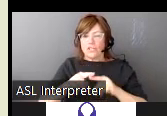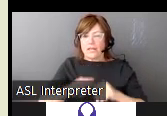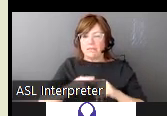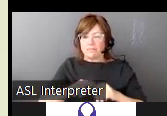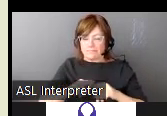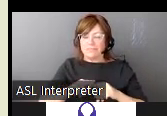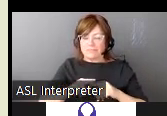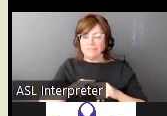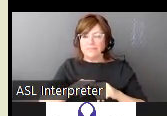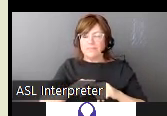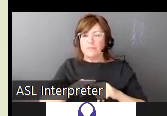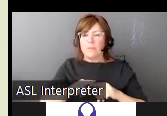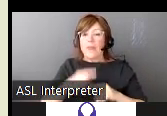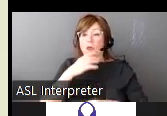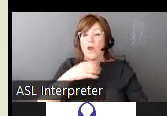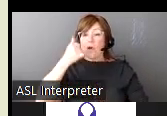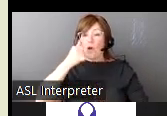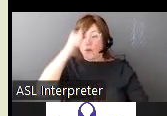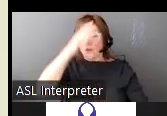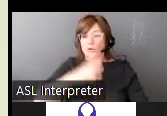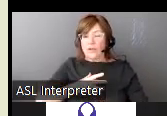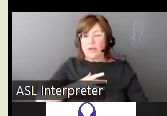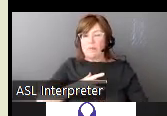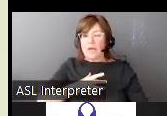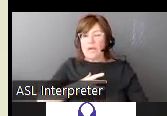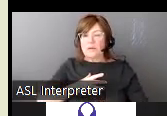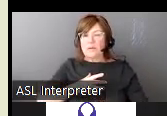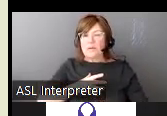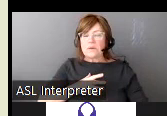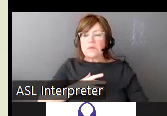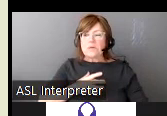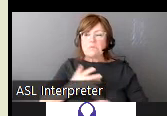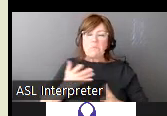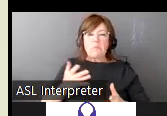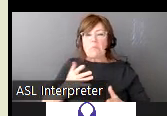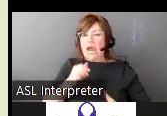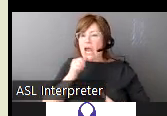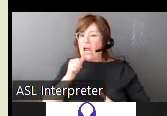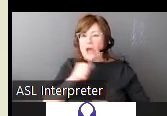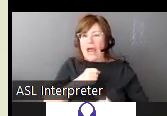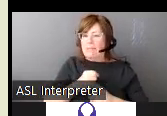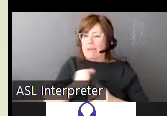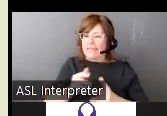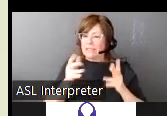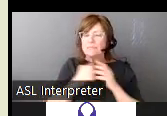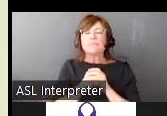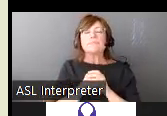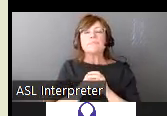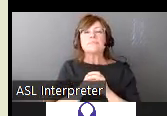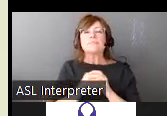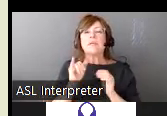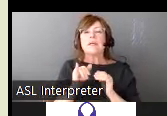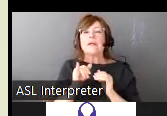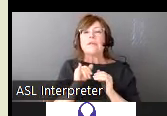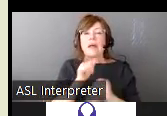factors, while older men perceived them as moderately frequent risk factors. This gender-based difference